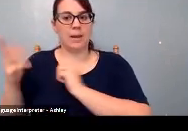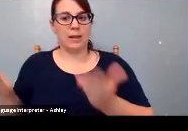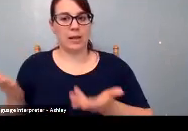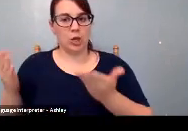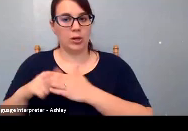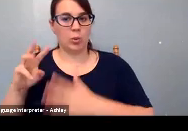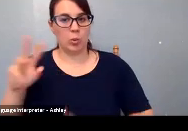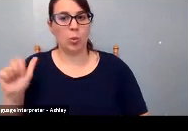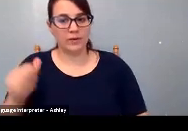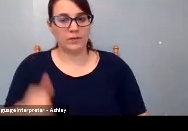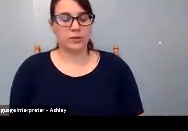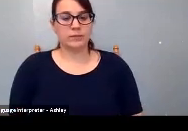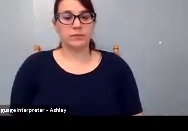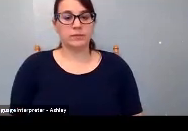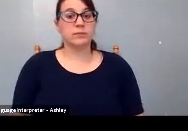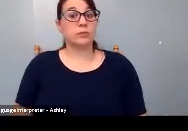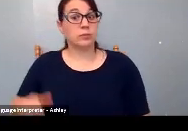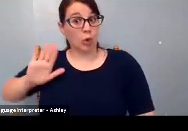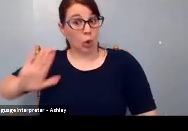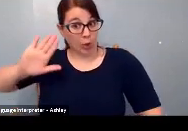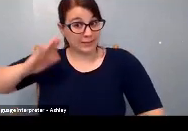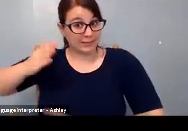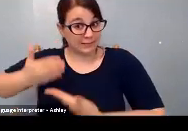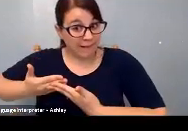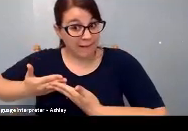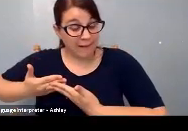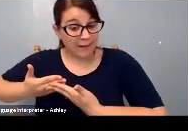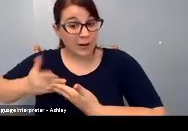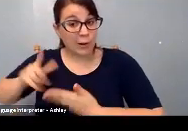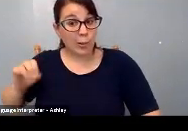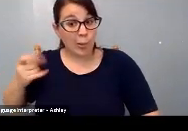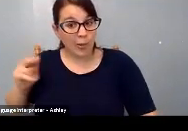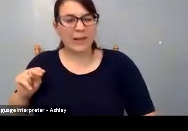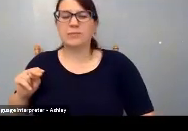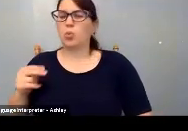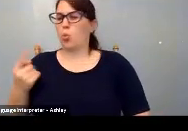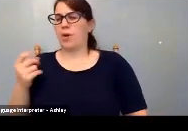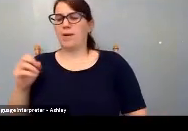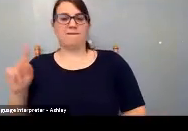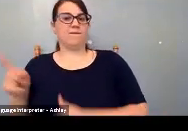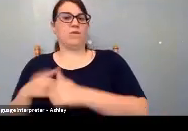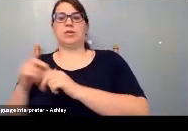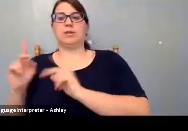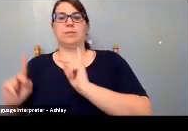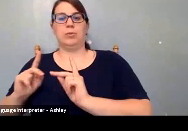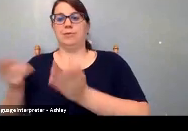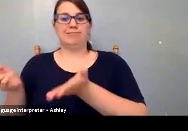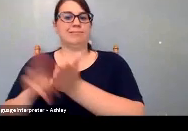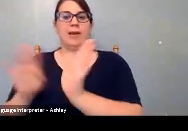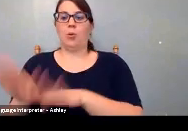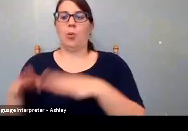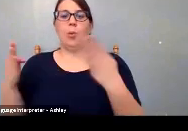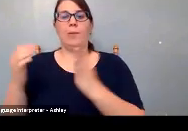Denise's son, Logan, who has autism, was among the first individuals in the state to open an account.